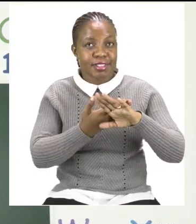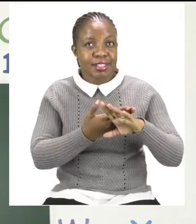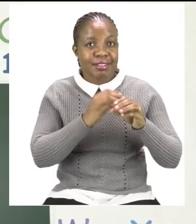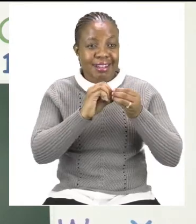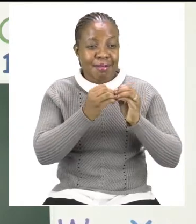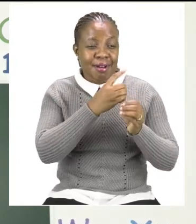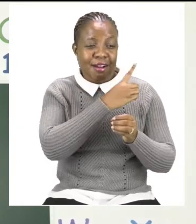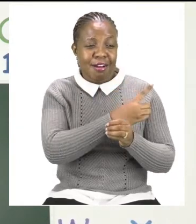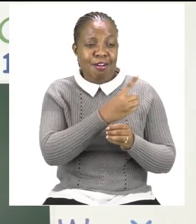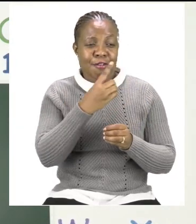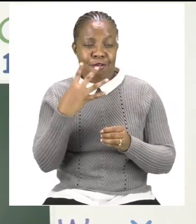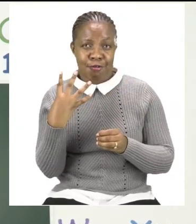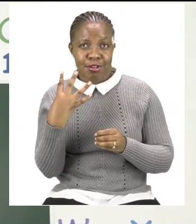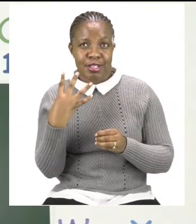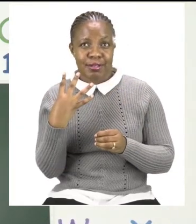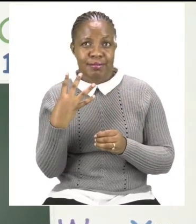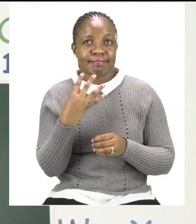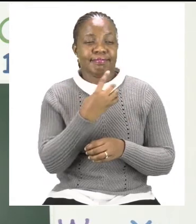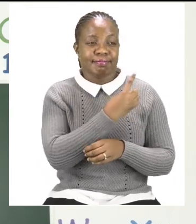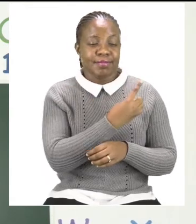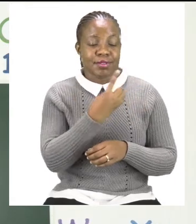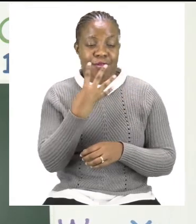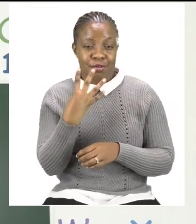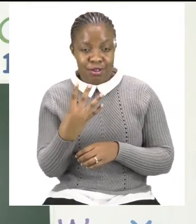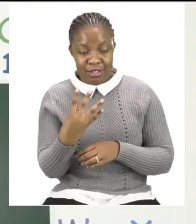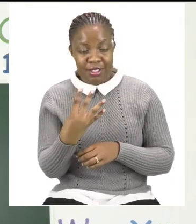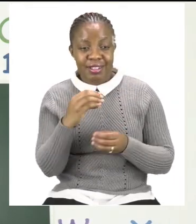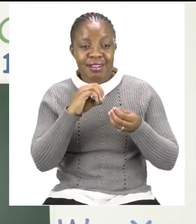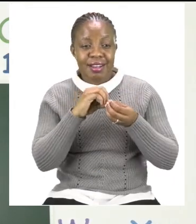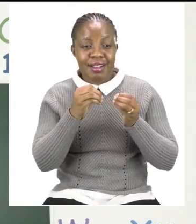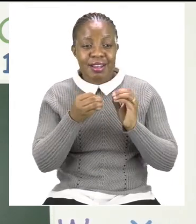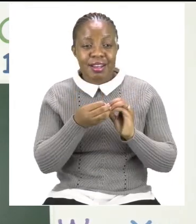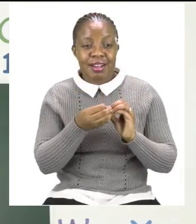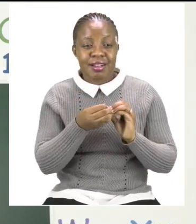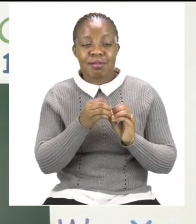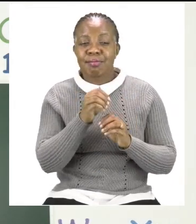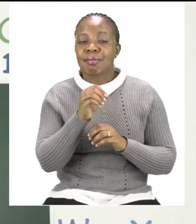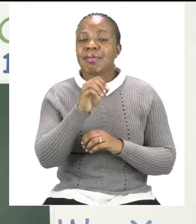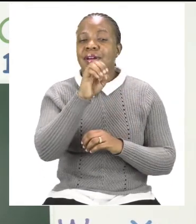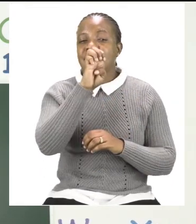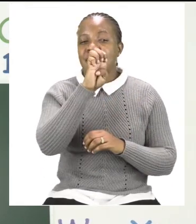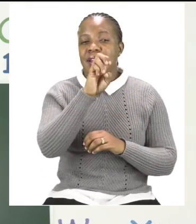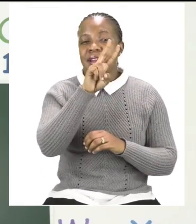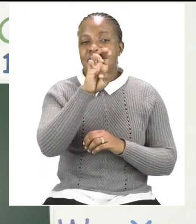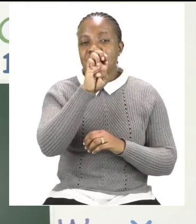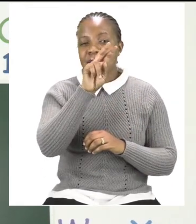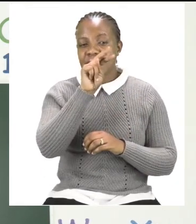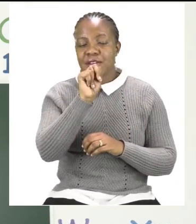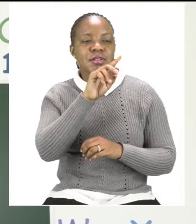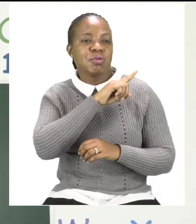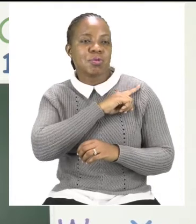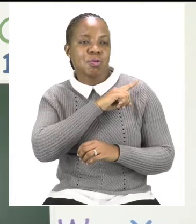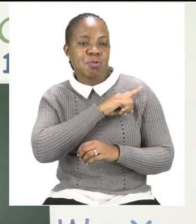number 14 is an even number because it ends with a 4, which is part of the